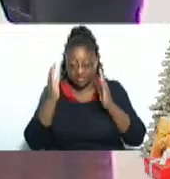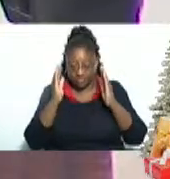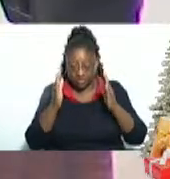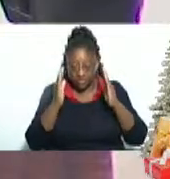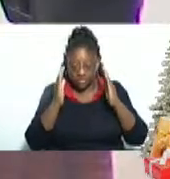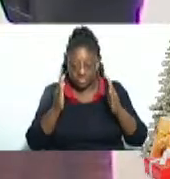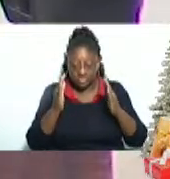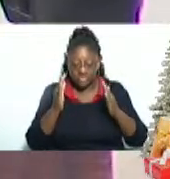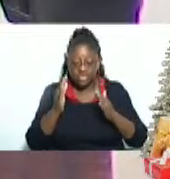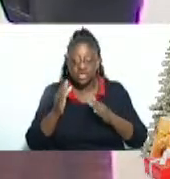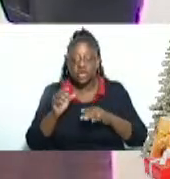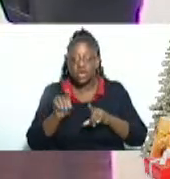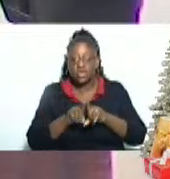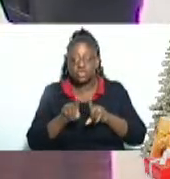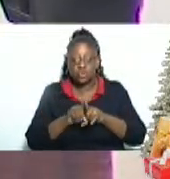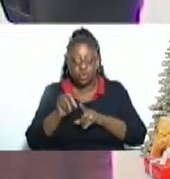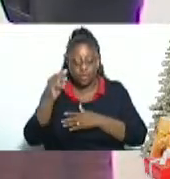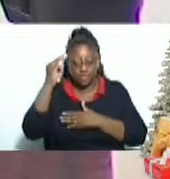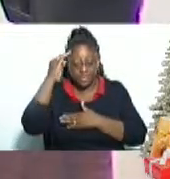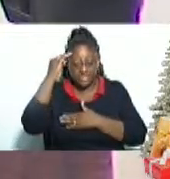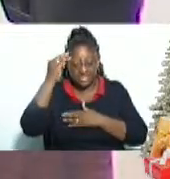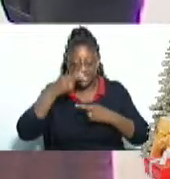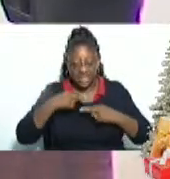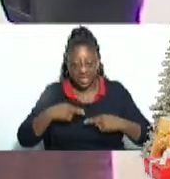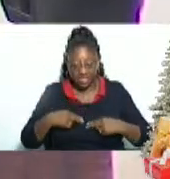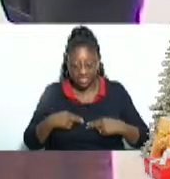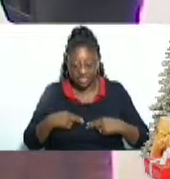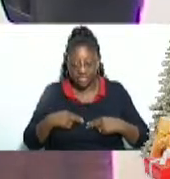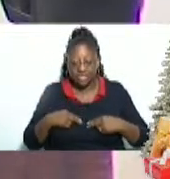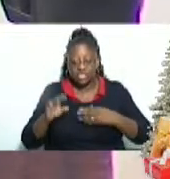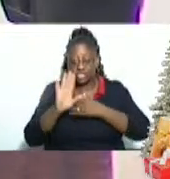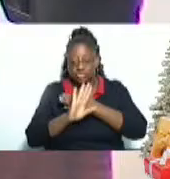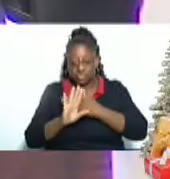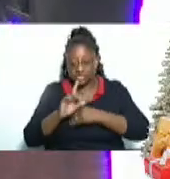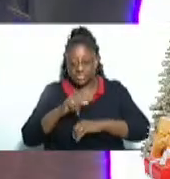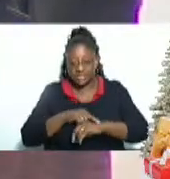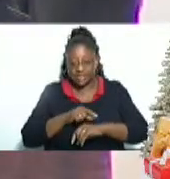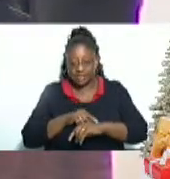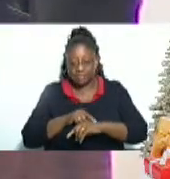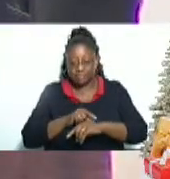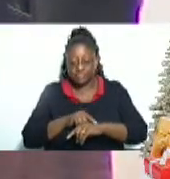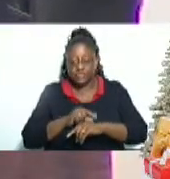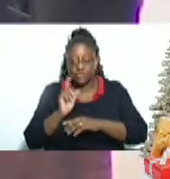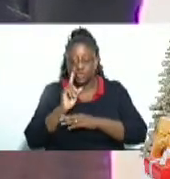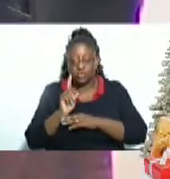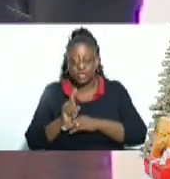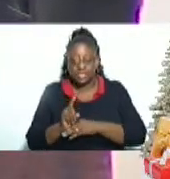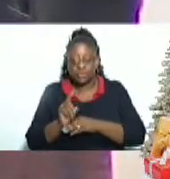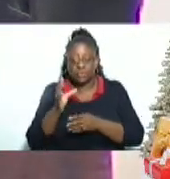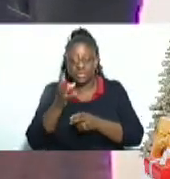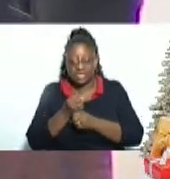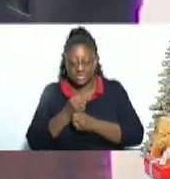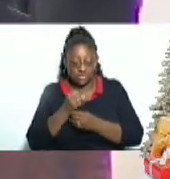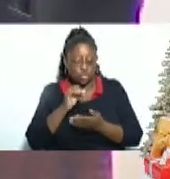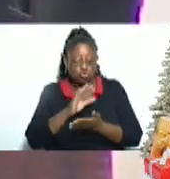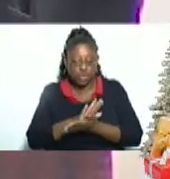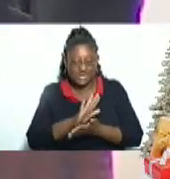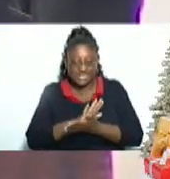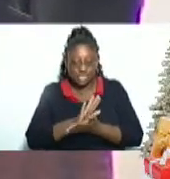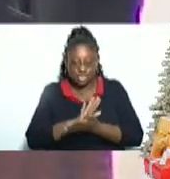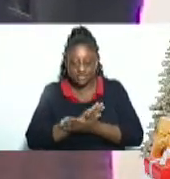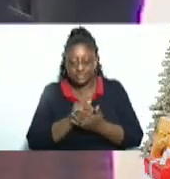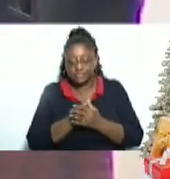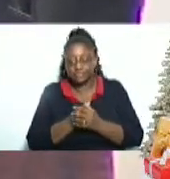on mental health awareness, security techniques, and accreditation of staff and facilities. Progress